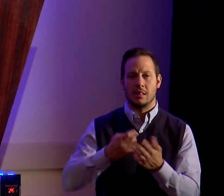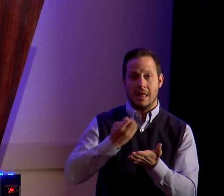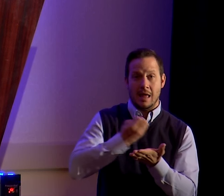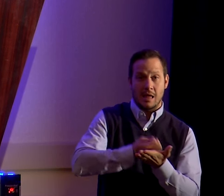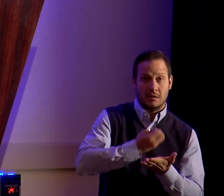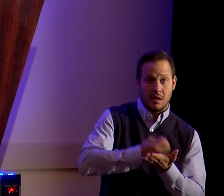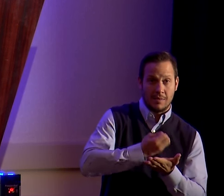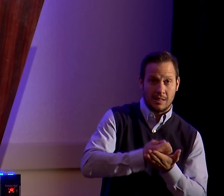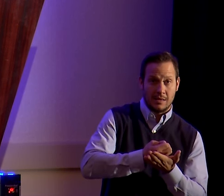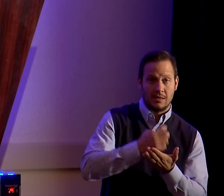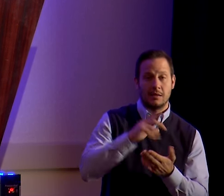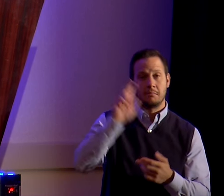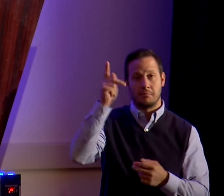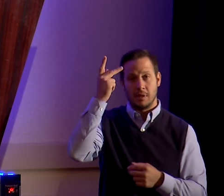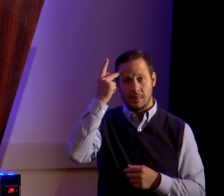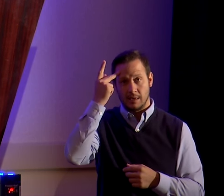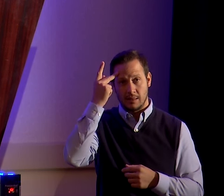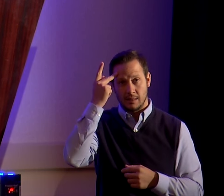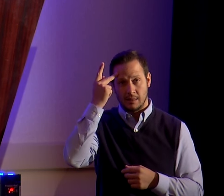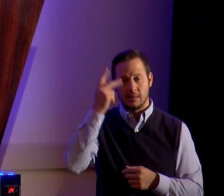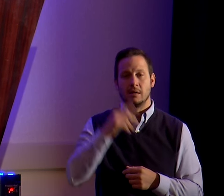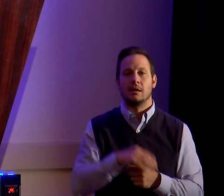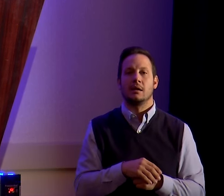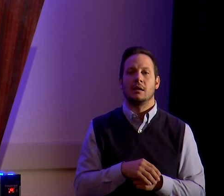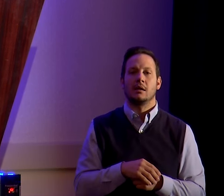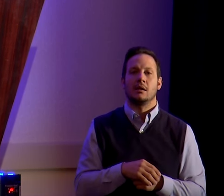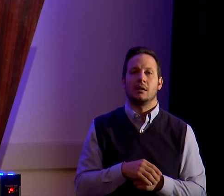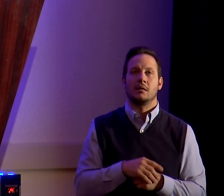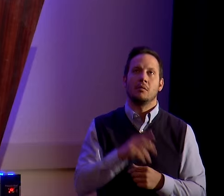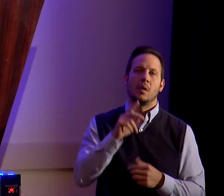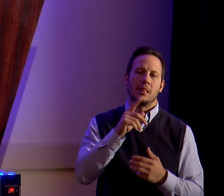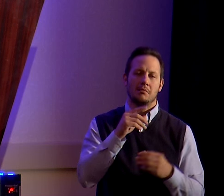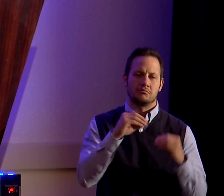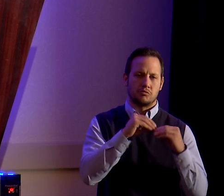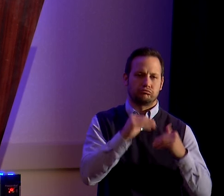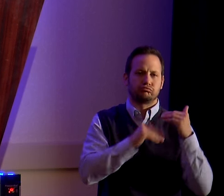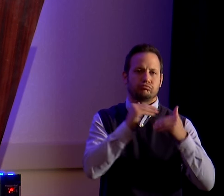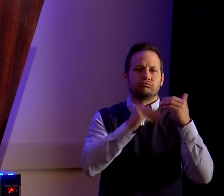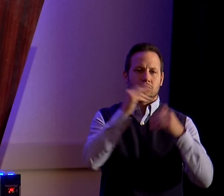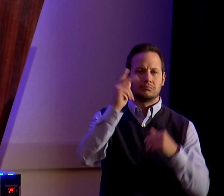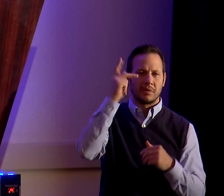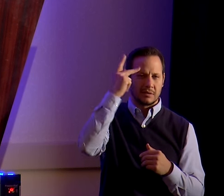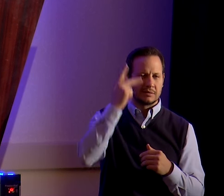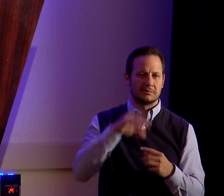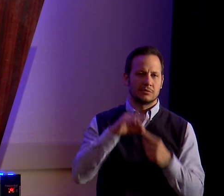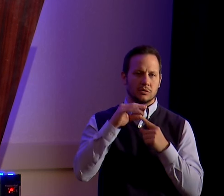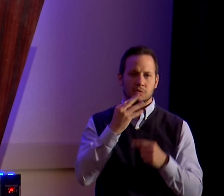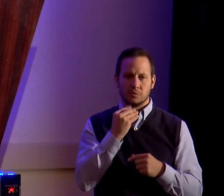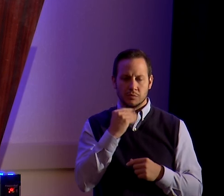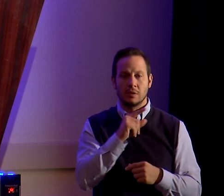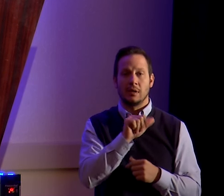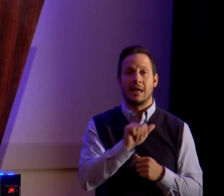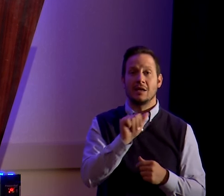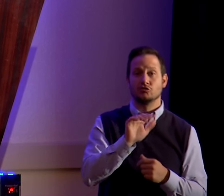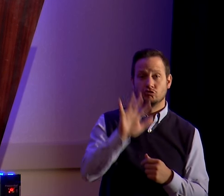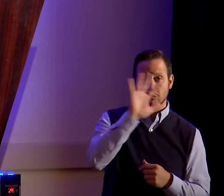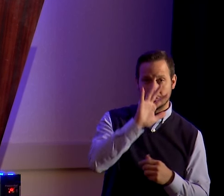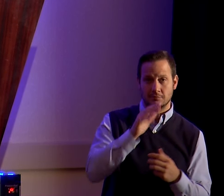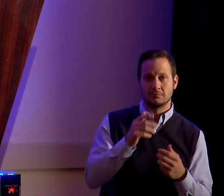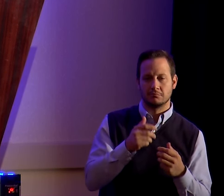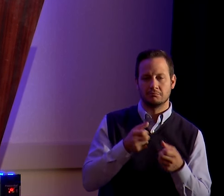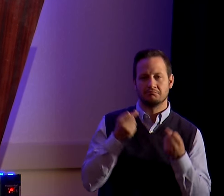economically, politically. They are getting up there, at least the Jewish population, the Asians in many